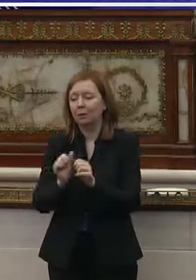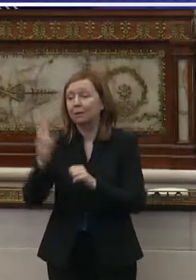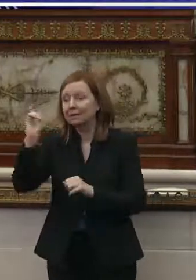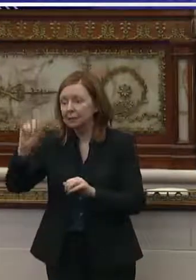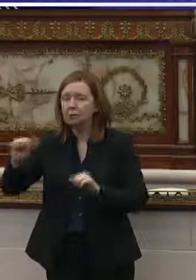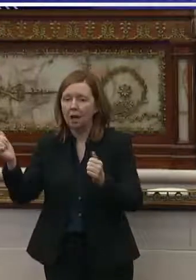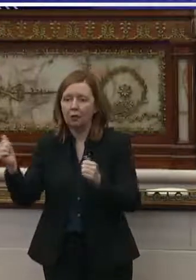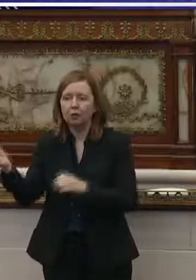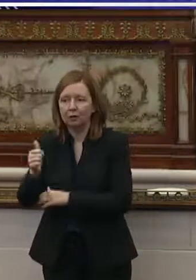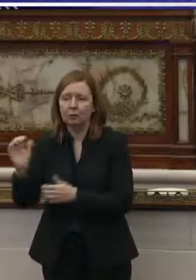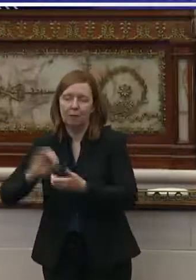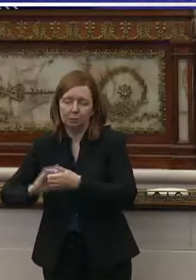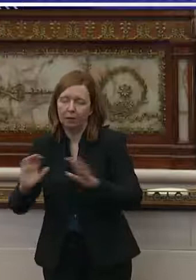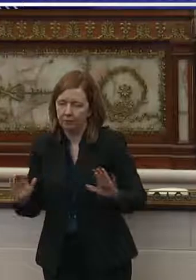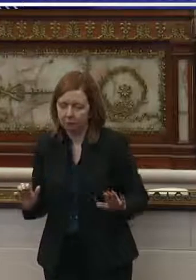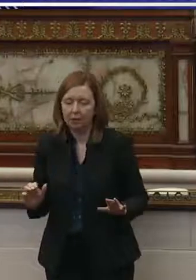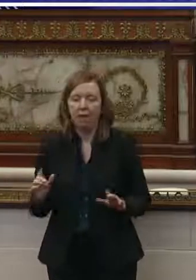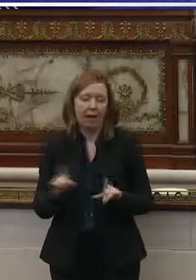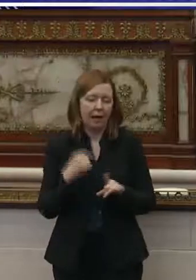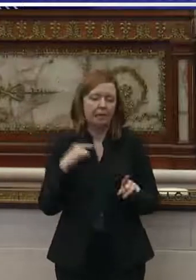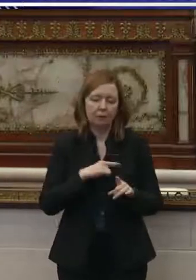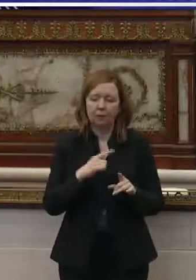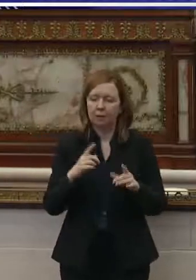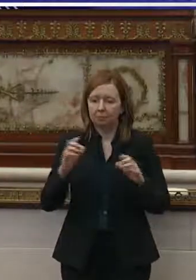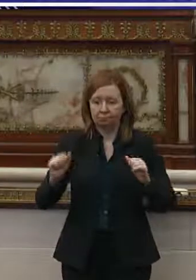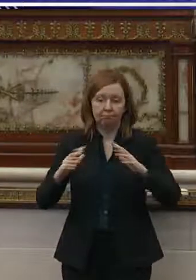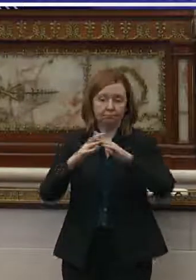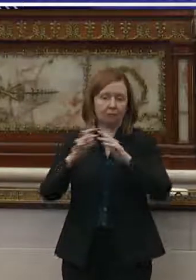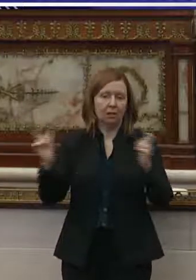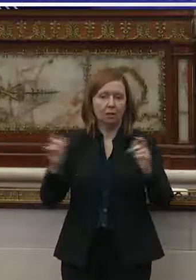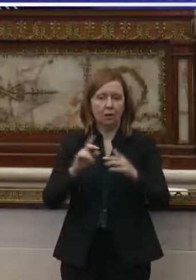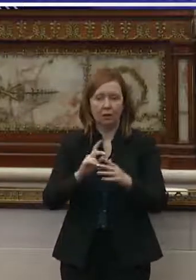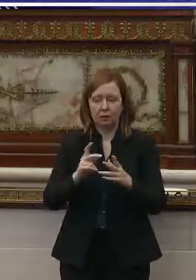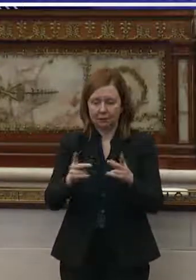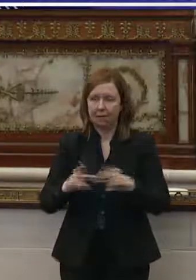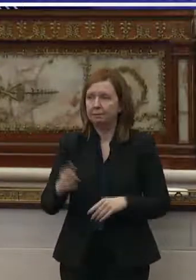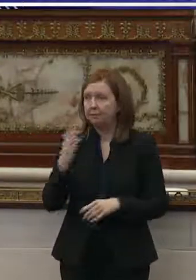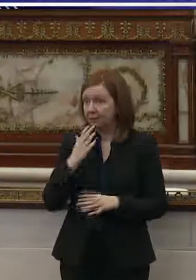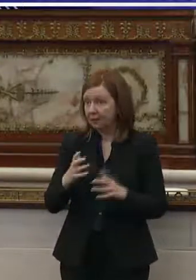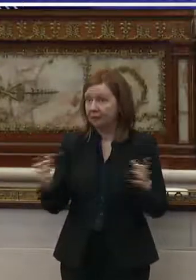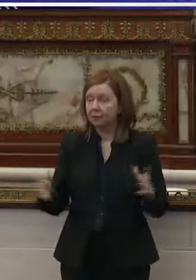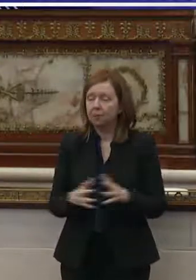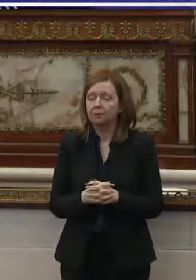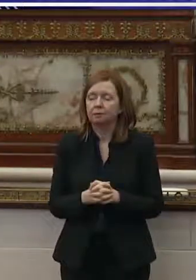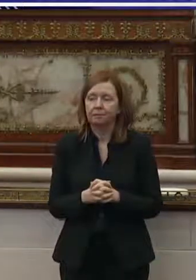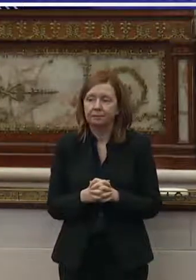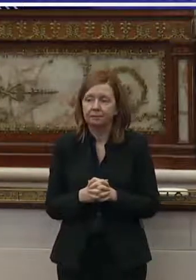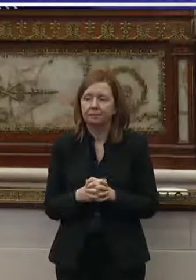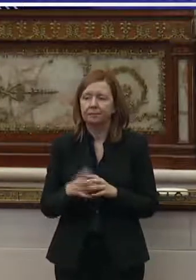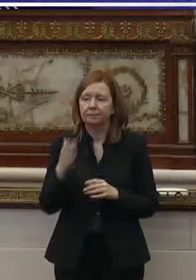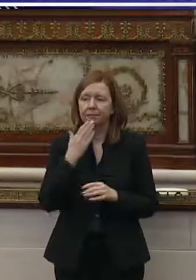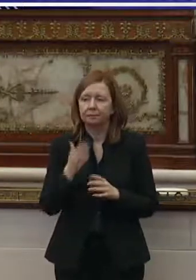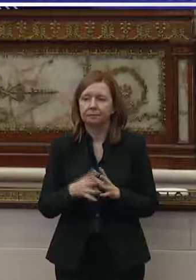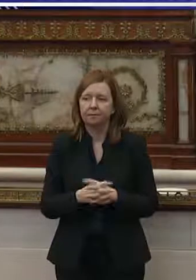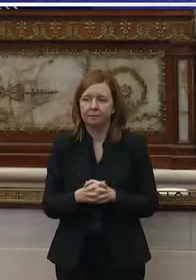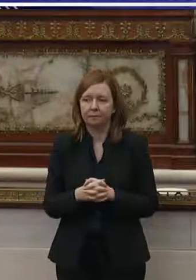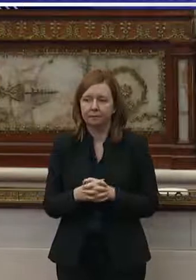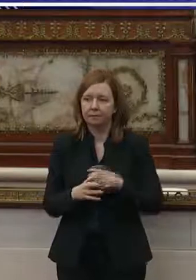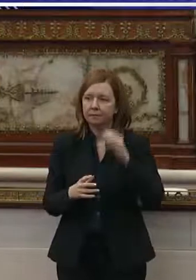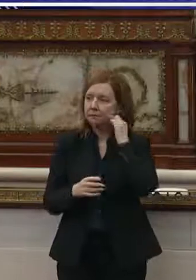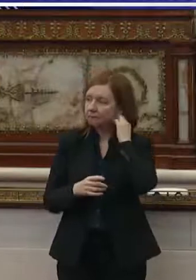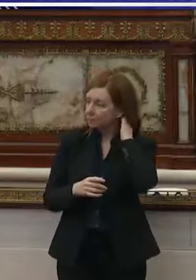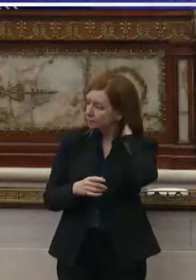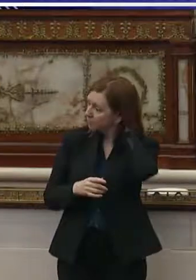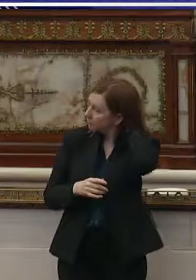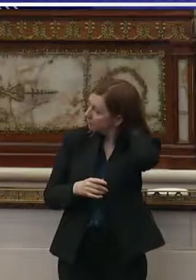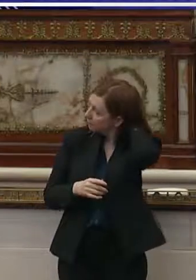other transportation partners as we stand up this large site. Okay, thank you very much, Madam Chair. Thank you. And so,